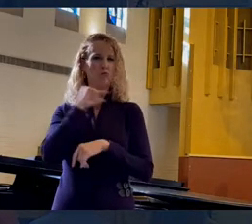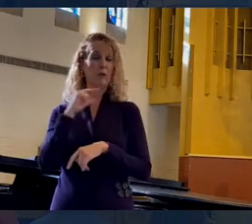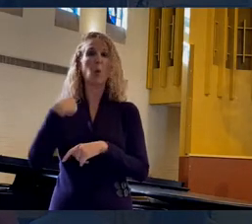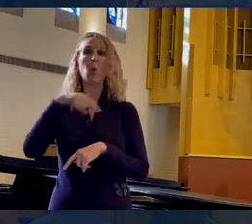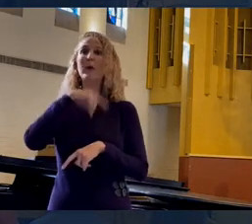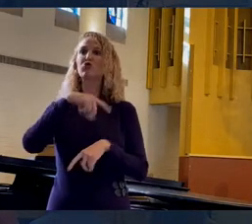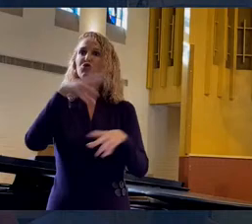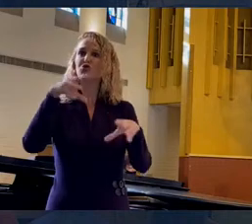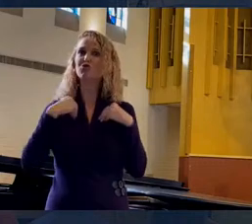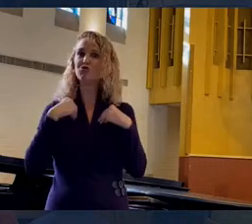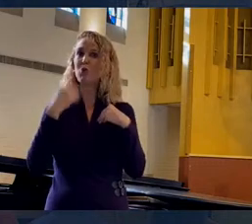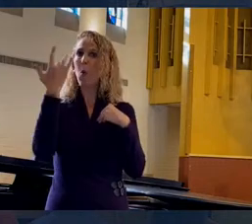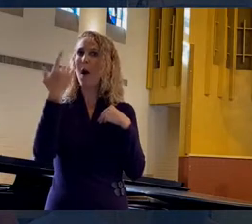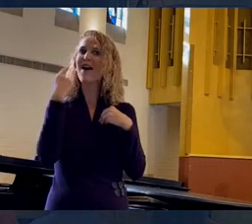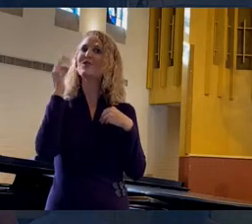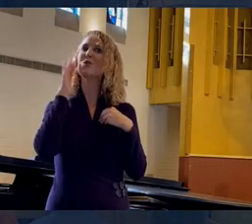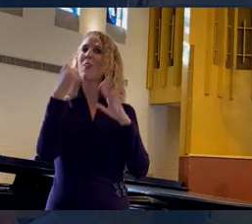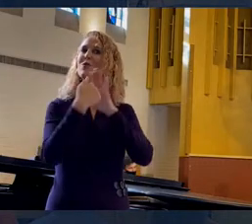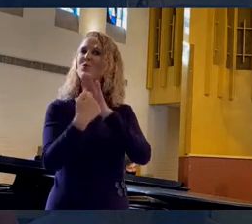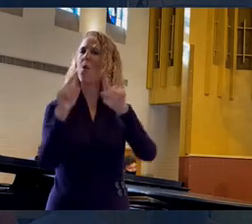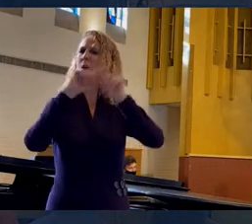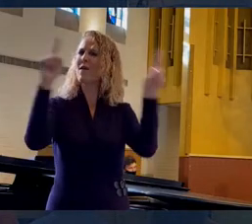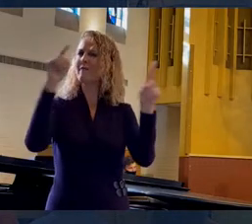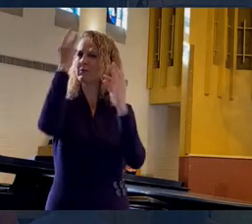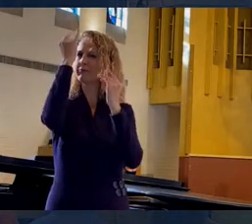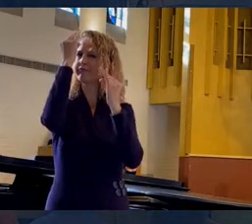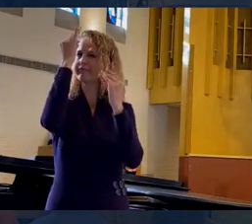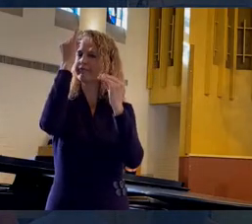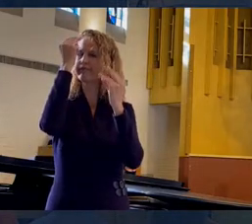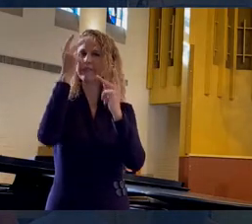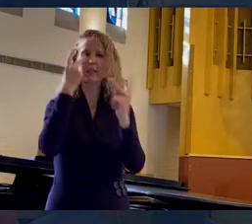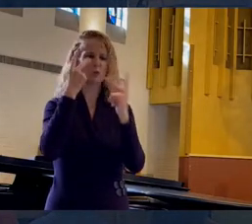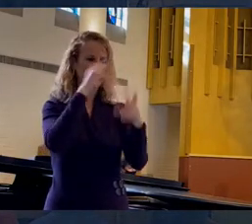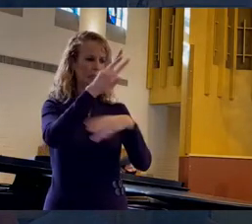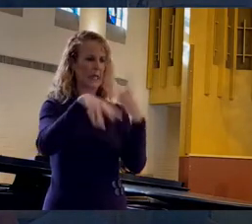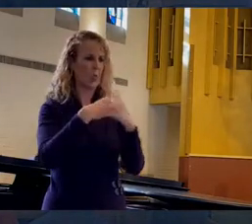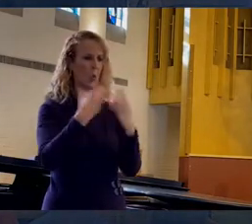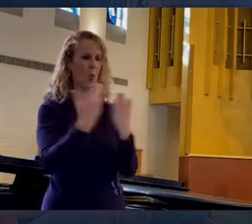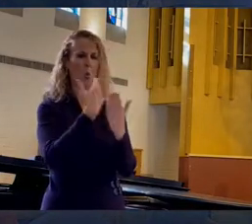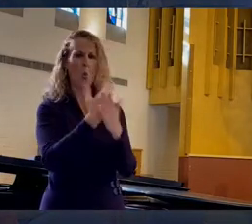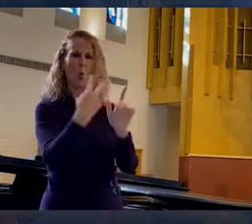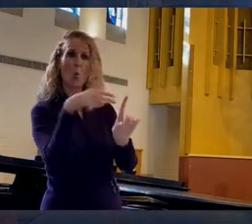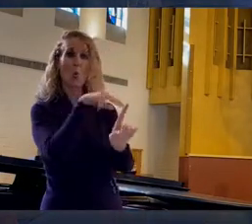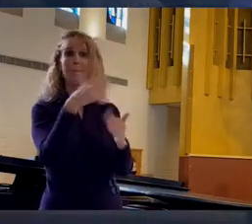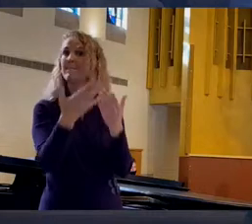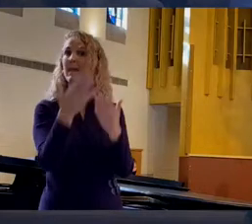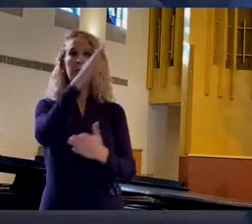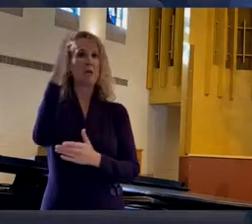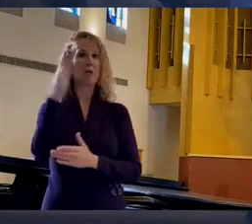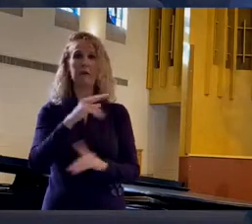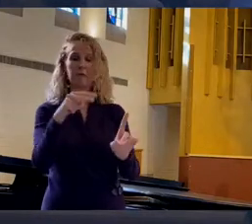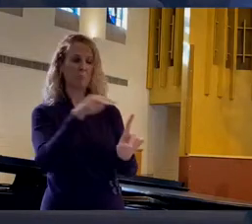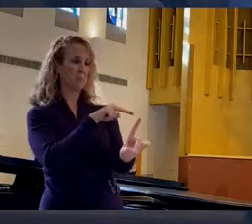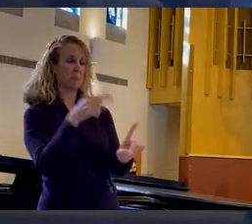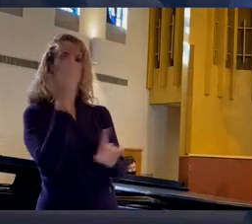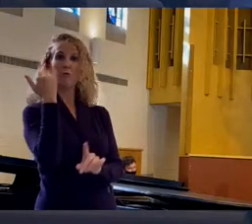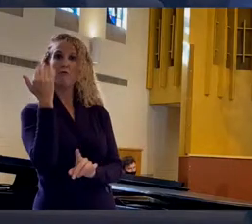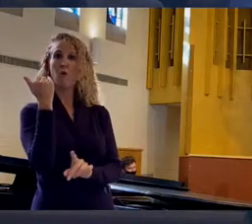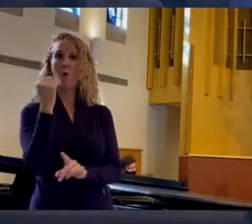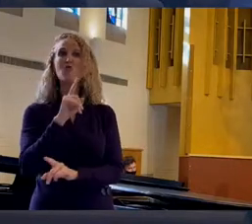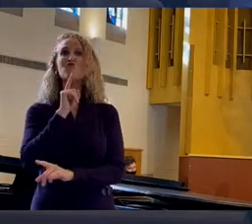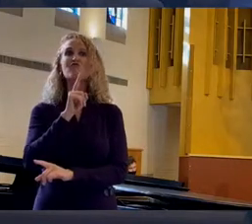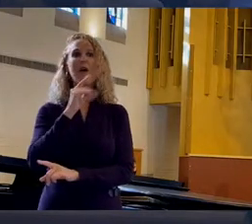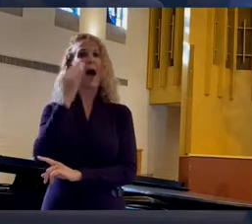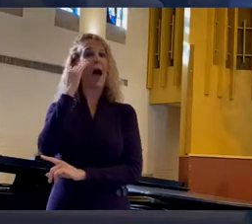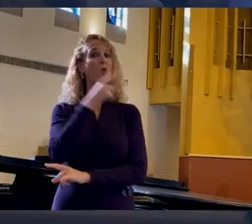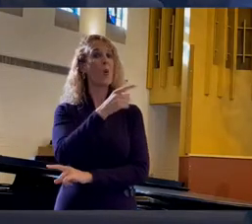this because she is going to show us how to think differently, how to see the world in a new way, ways that we haven't contemplated yet.